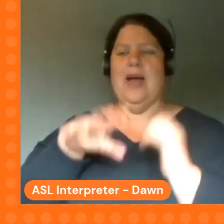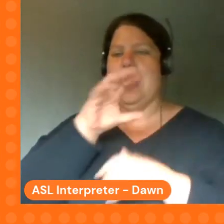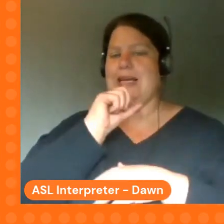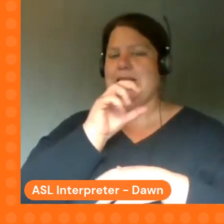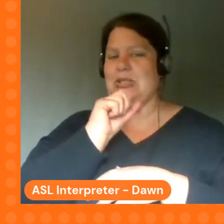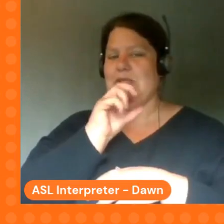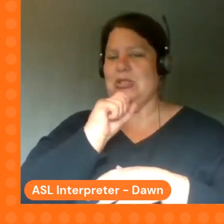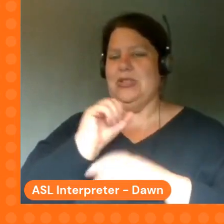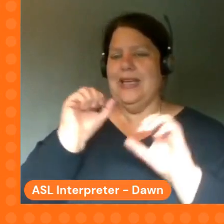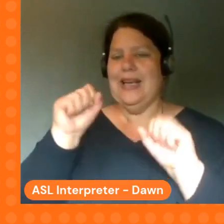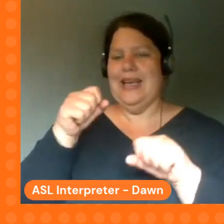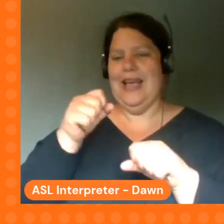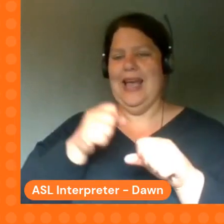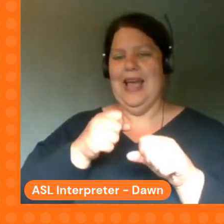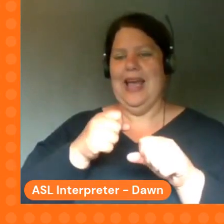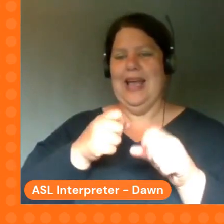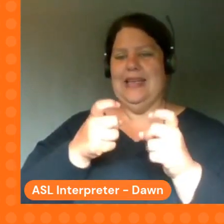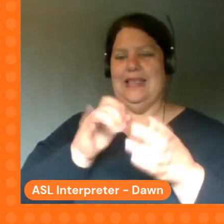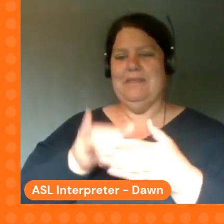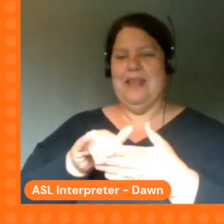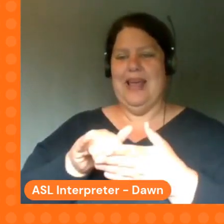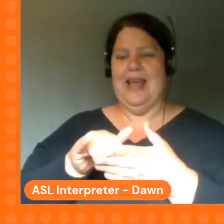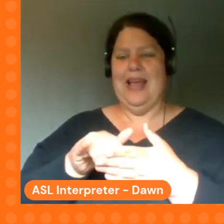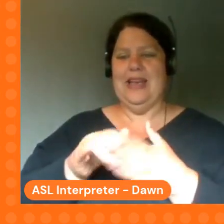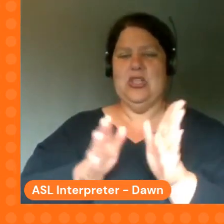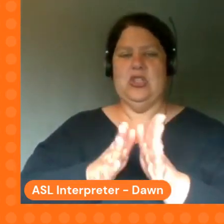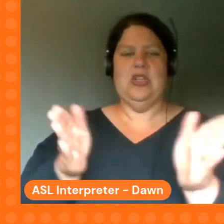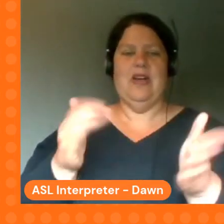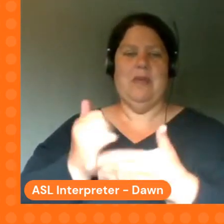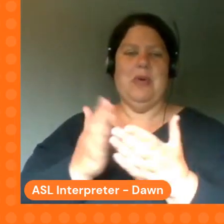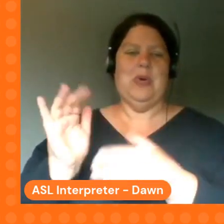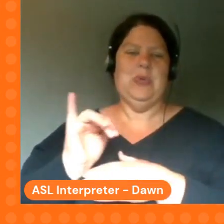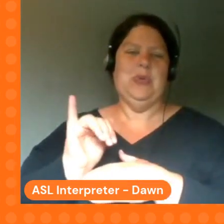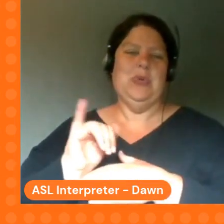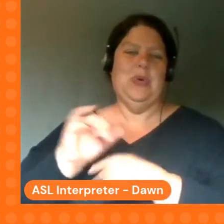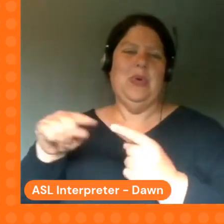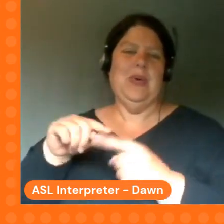that generative part as well once they are set up in the way you suggest.